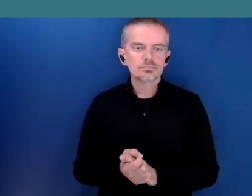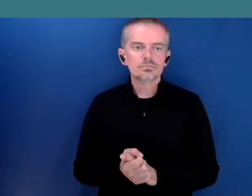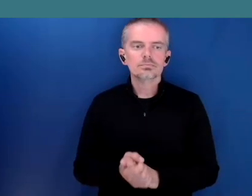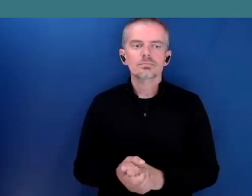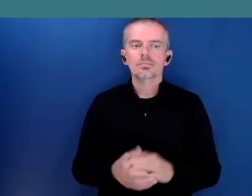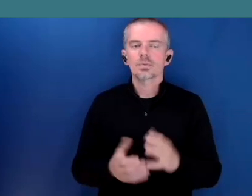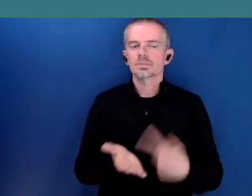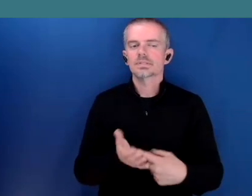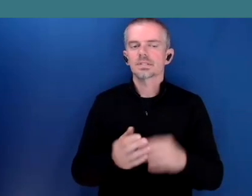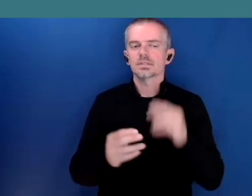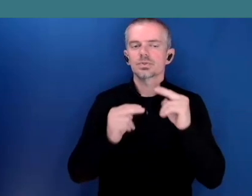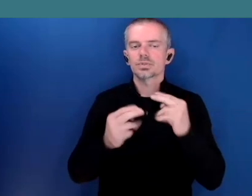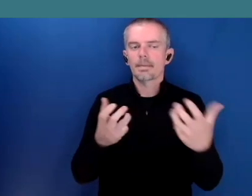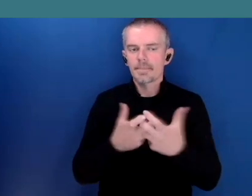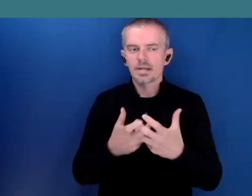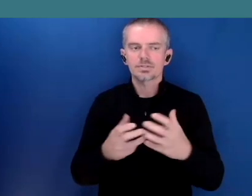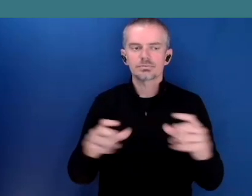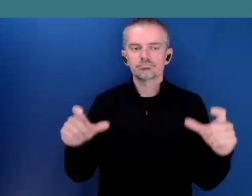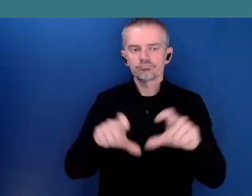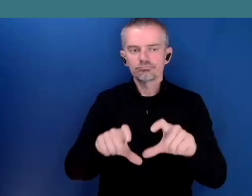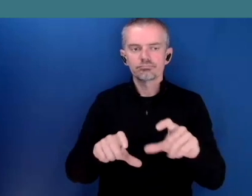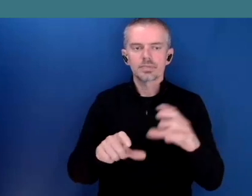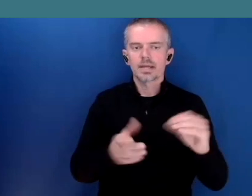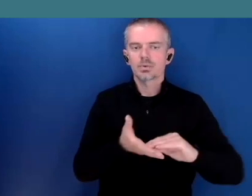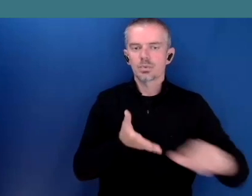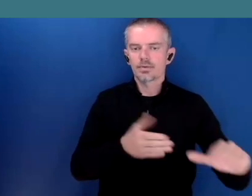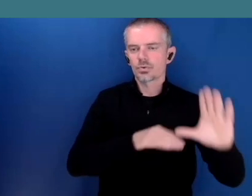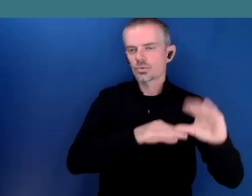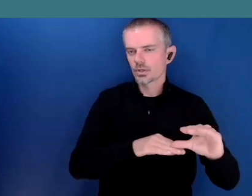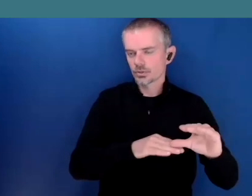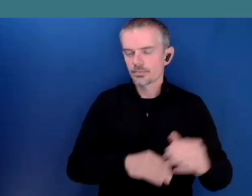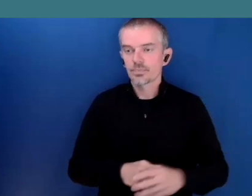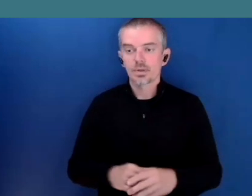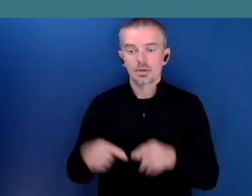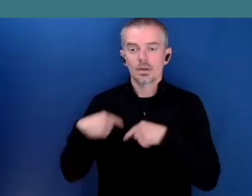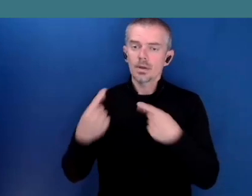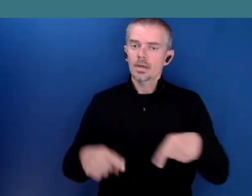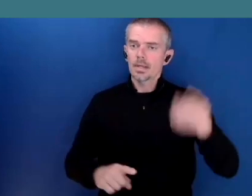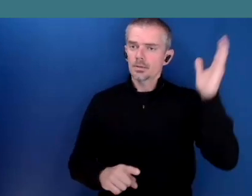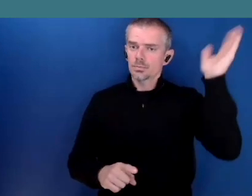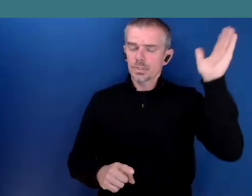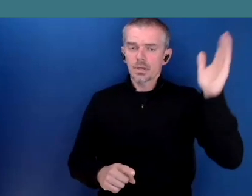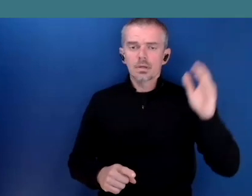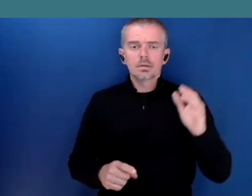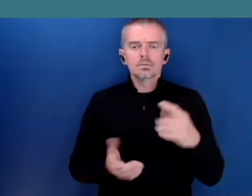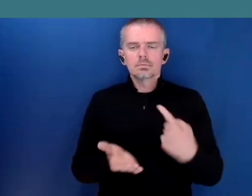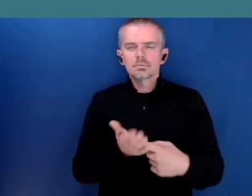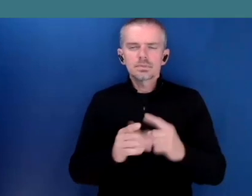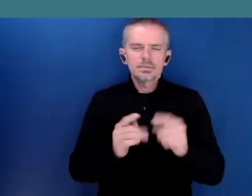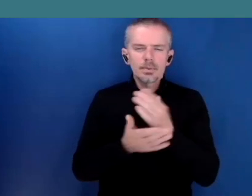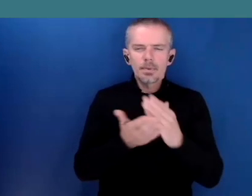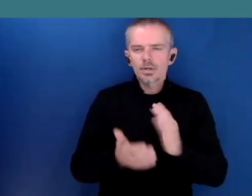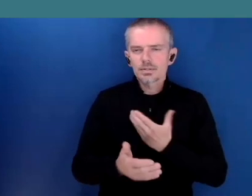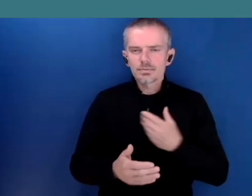and reduction guidance. So as we've been through this presentation today, talking a lot about the different components of our grants